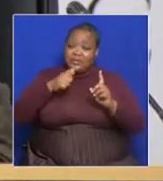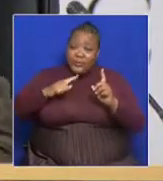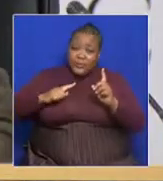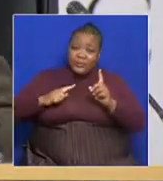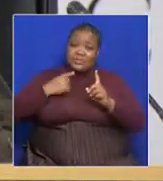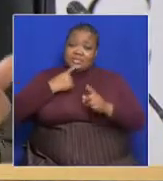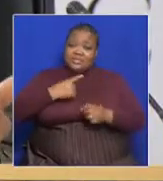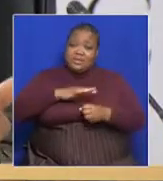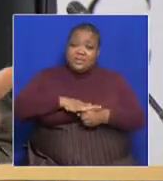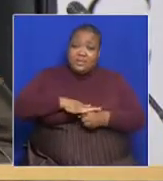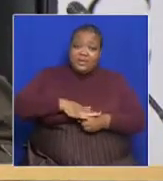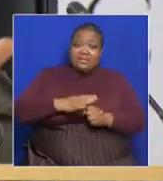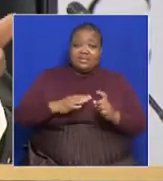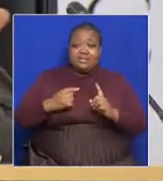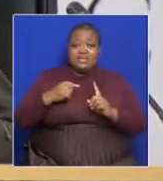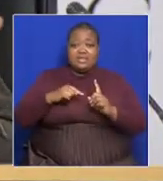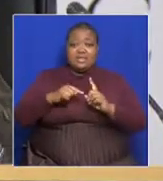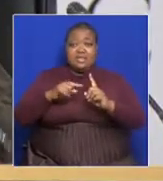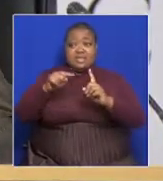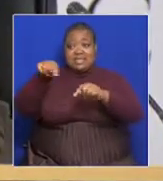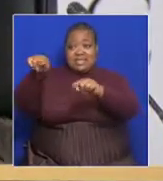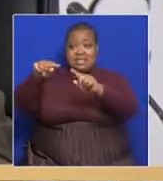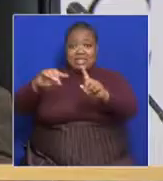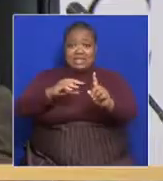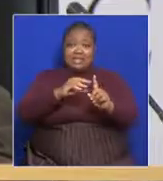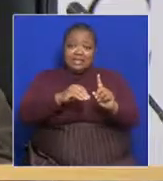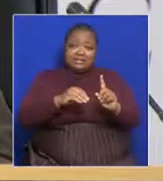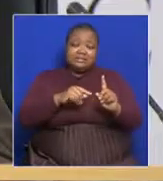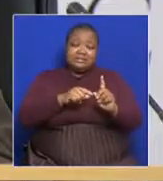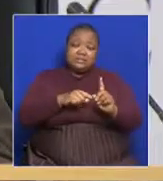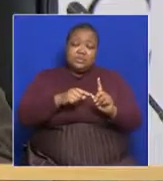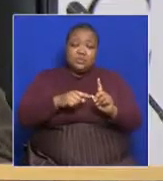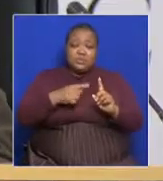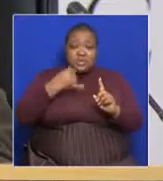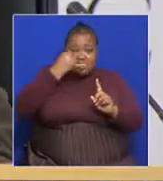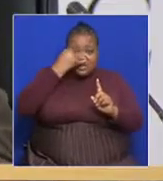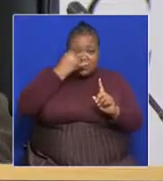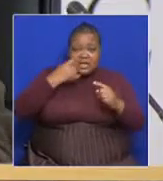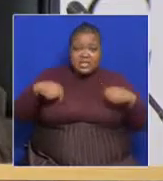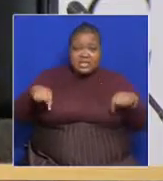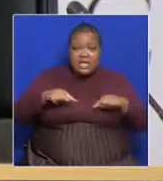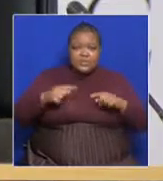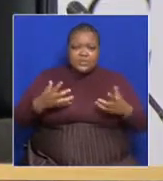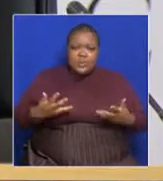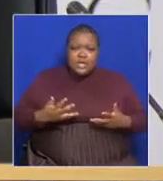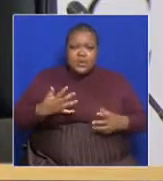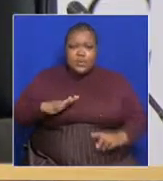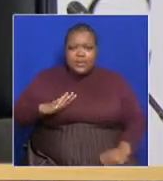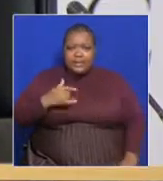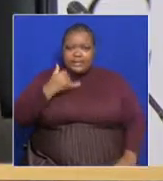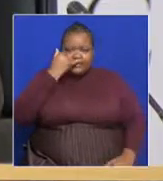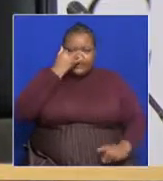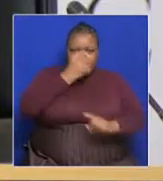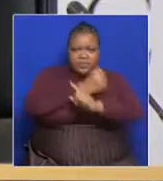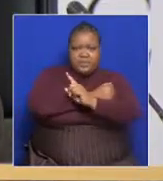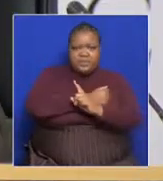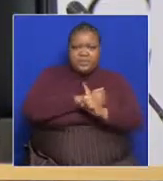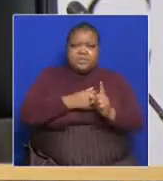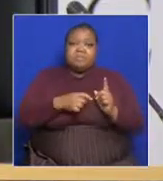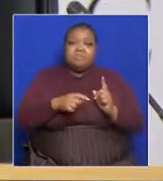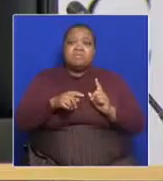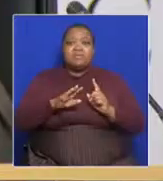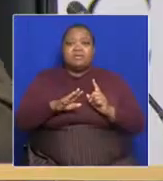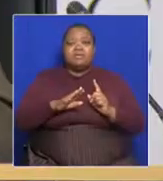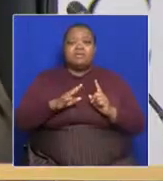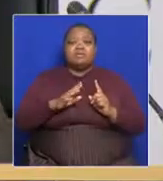our drugs? We want our drugs. So as we talk here, I said, but, and then you recall we had this conversation, and I made it clear,